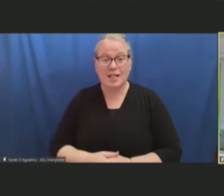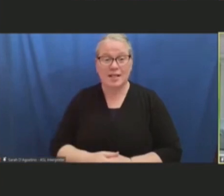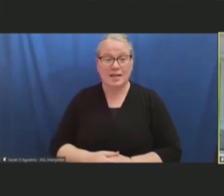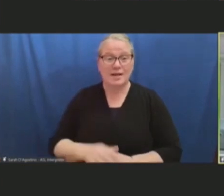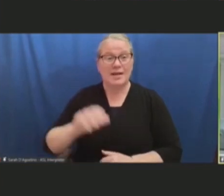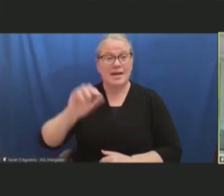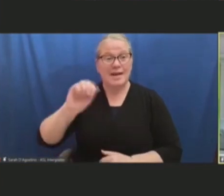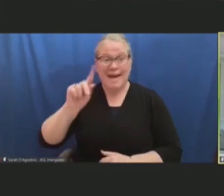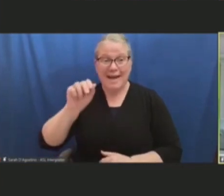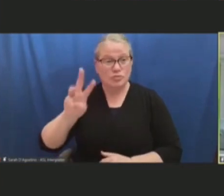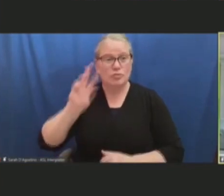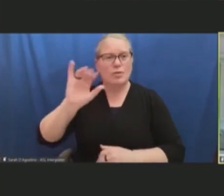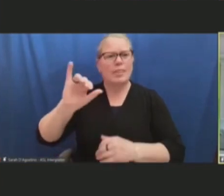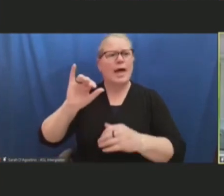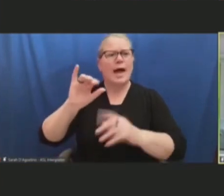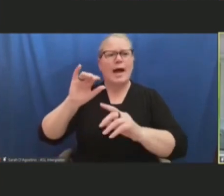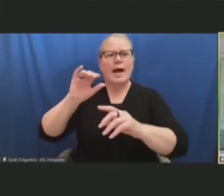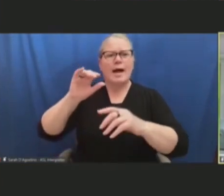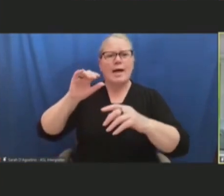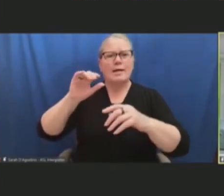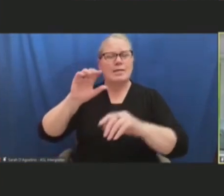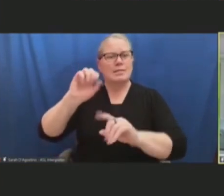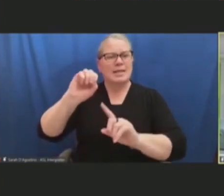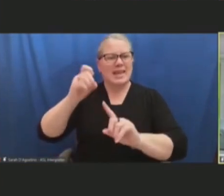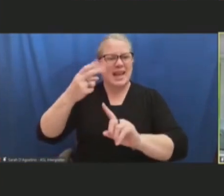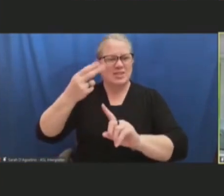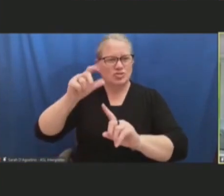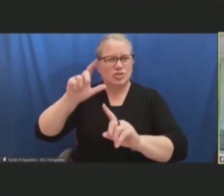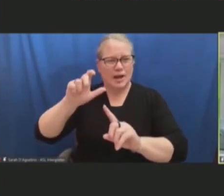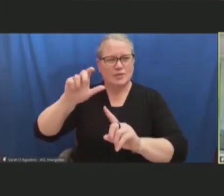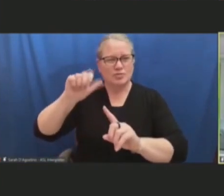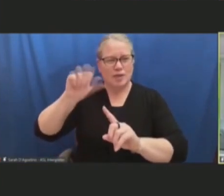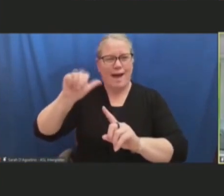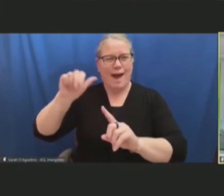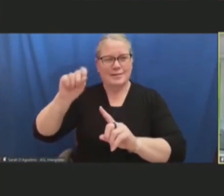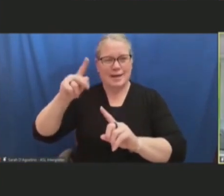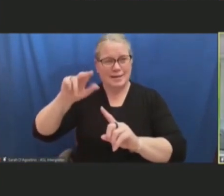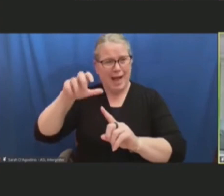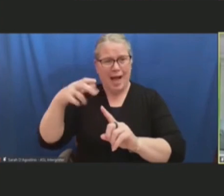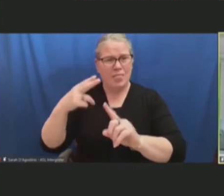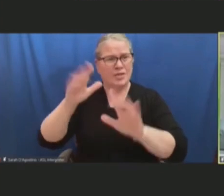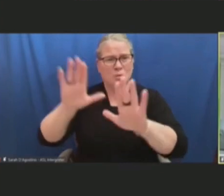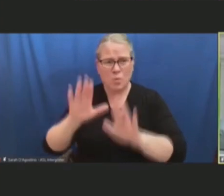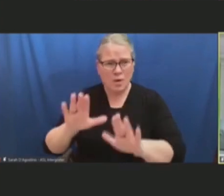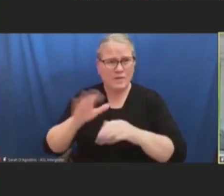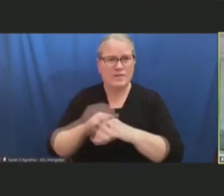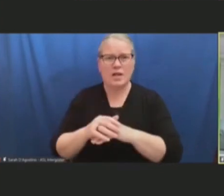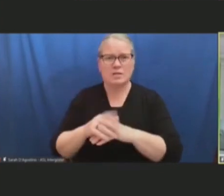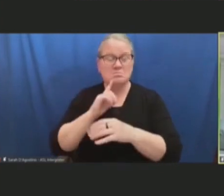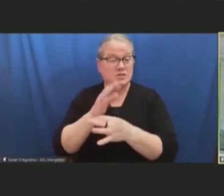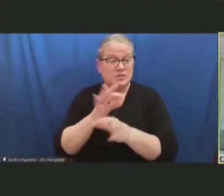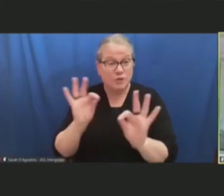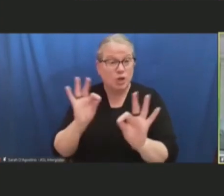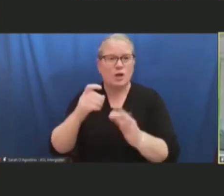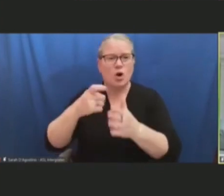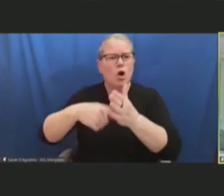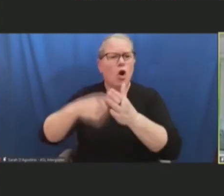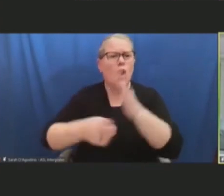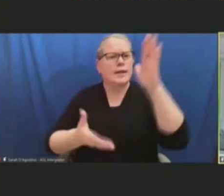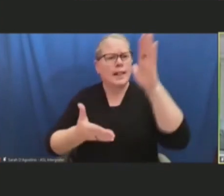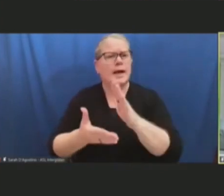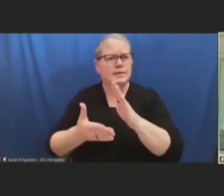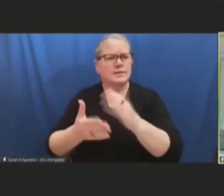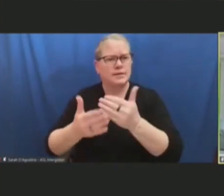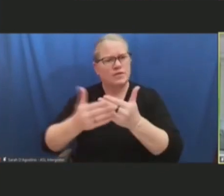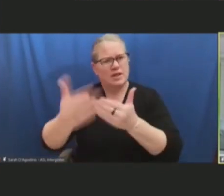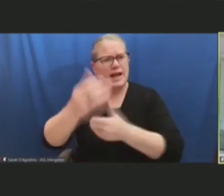virtually free to everybody. It should be virtually free too. And and a lot less cost, at least for the next year, for